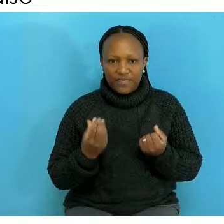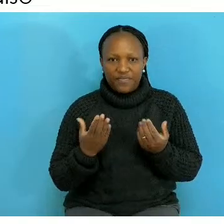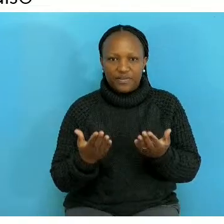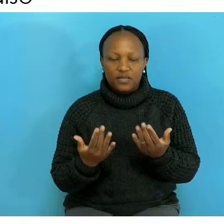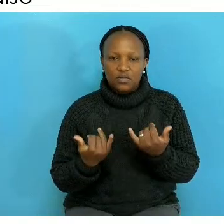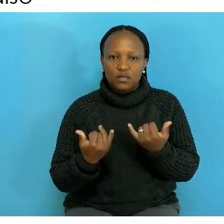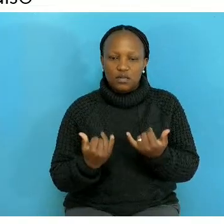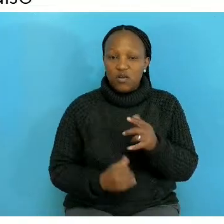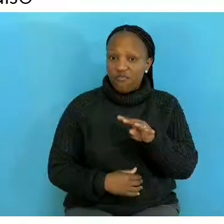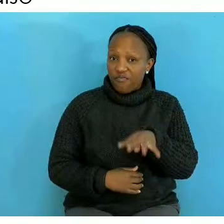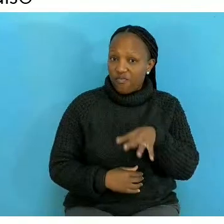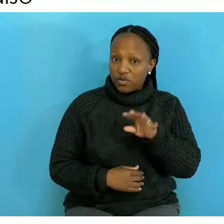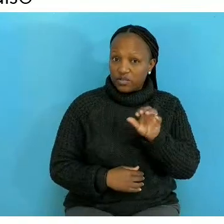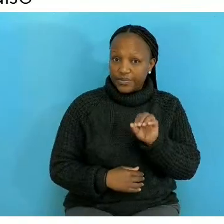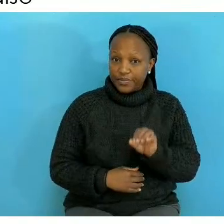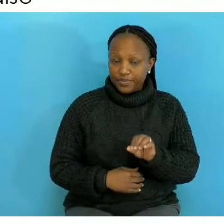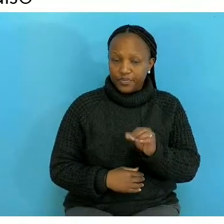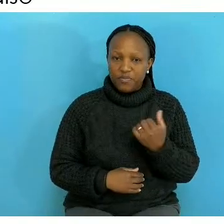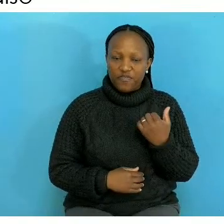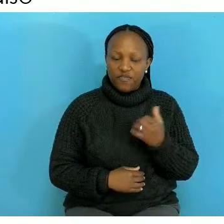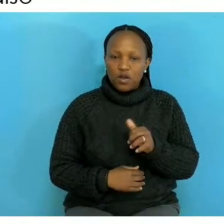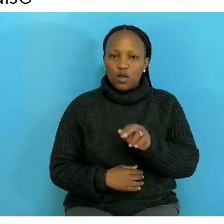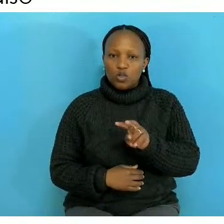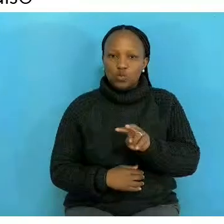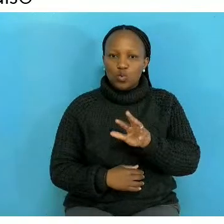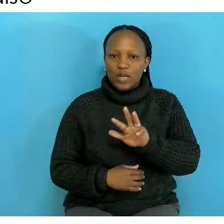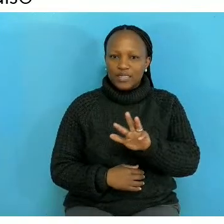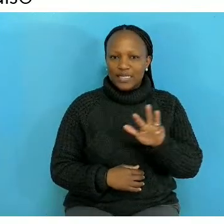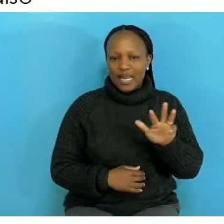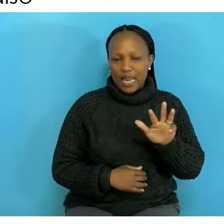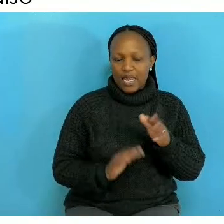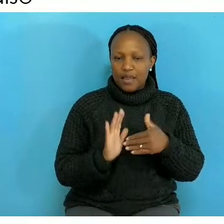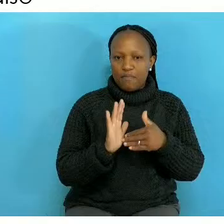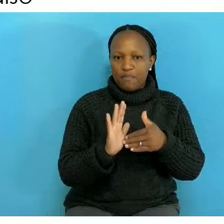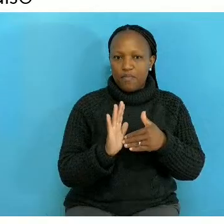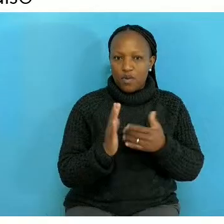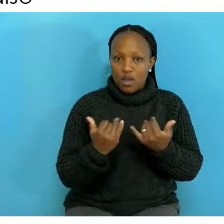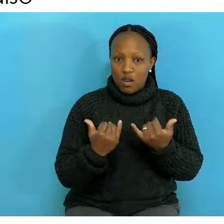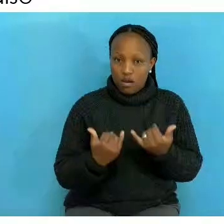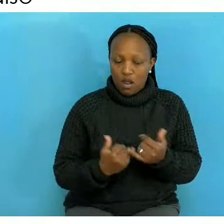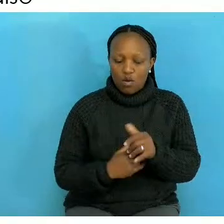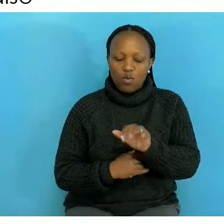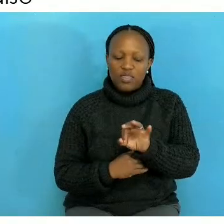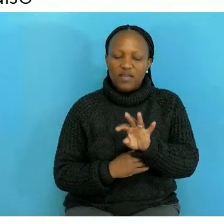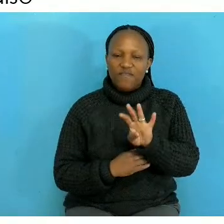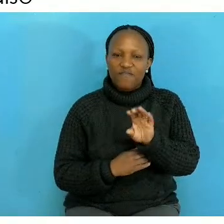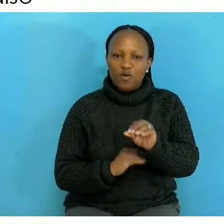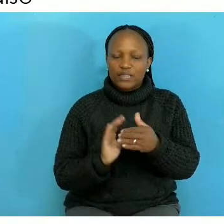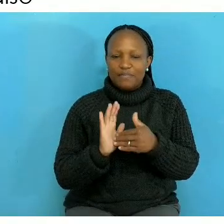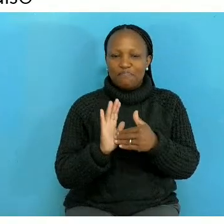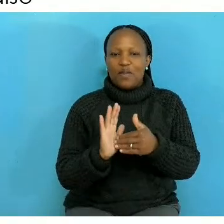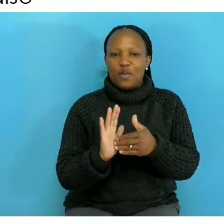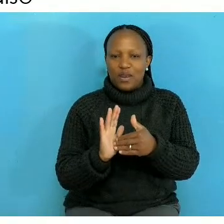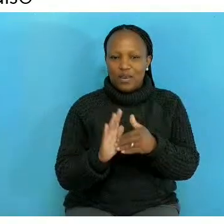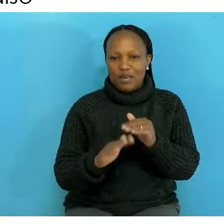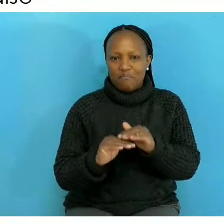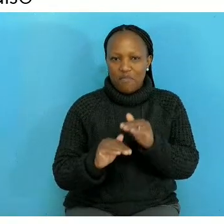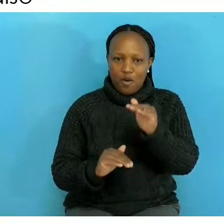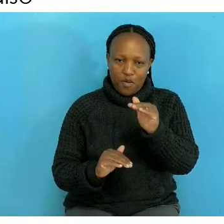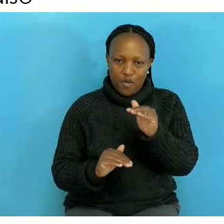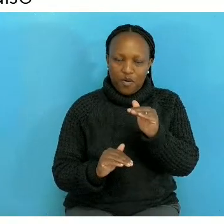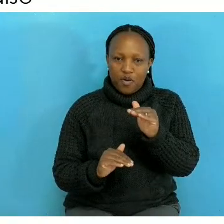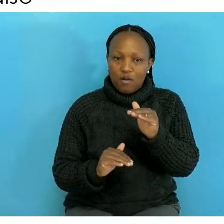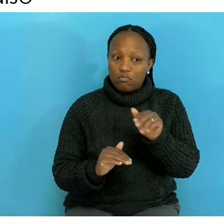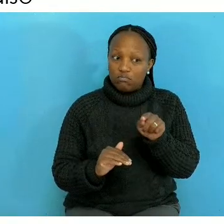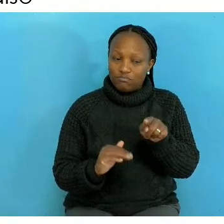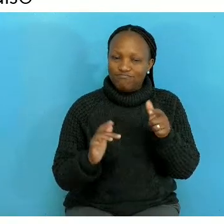by 14% from 299 million to 340 million. Again, this is the